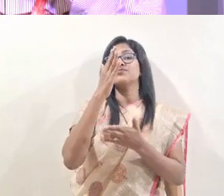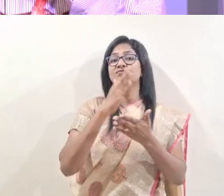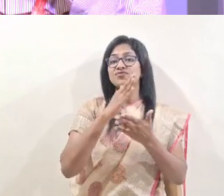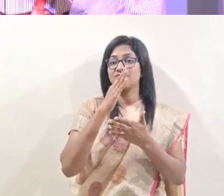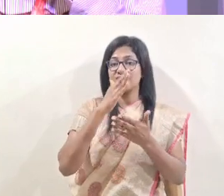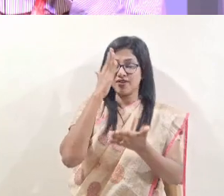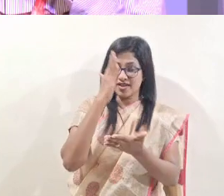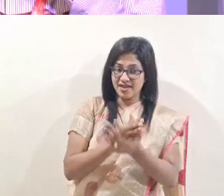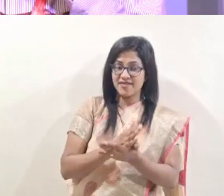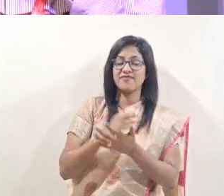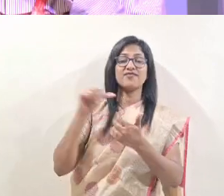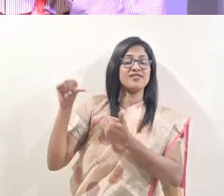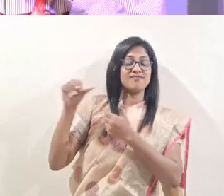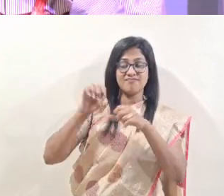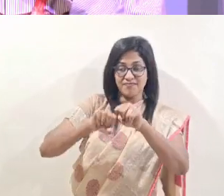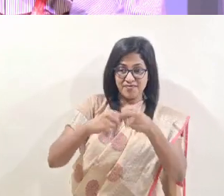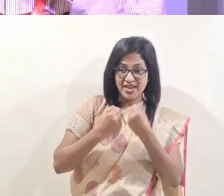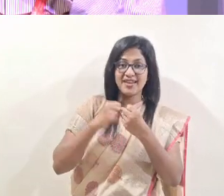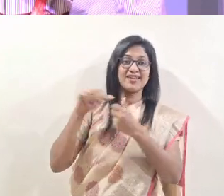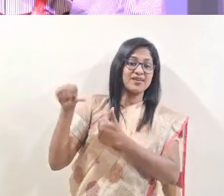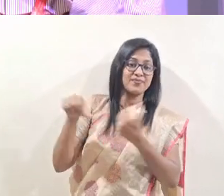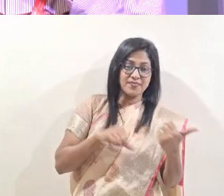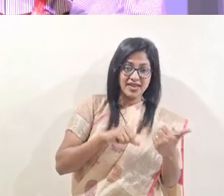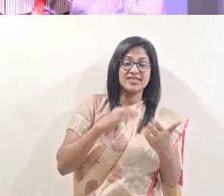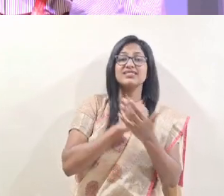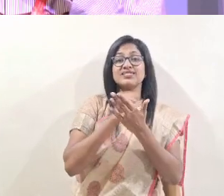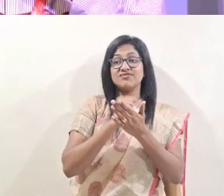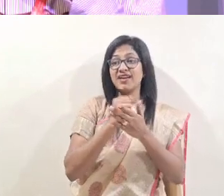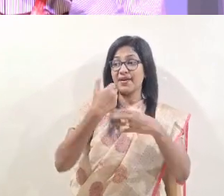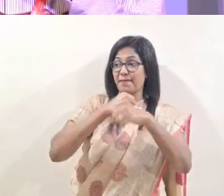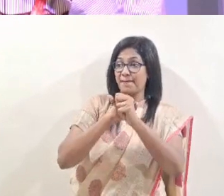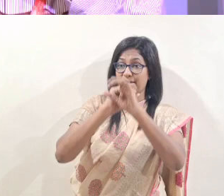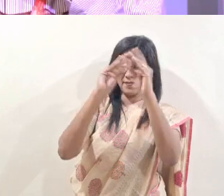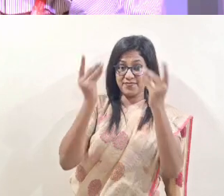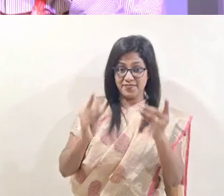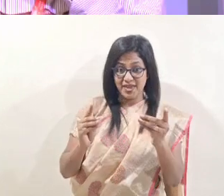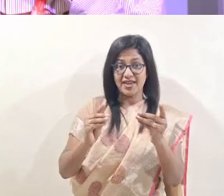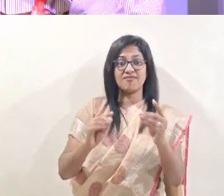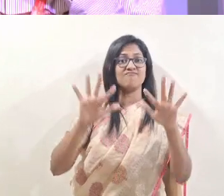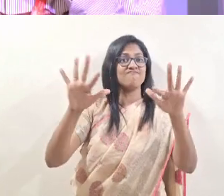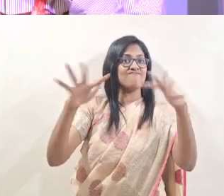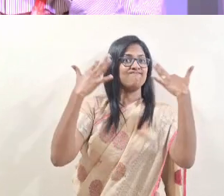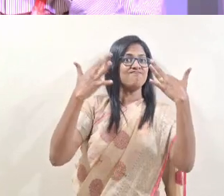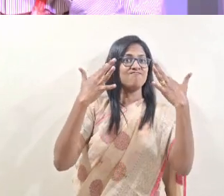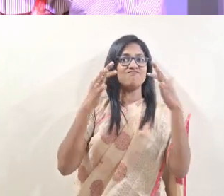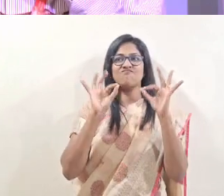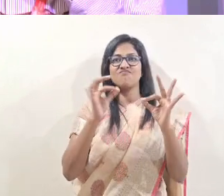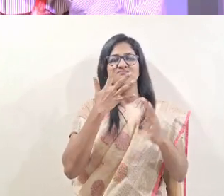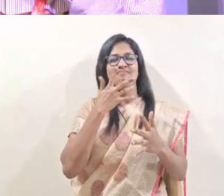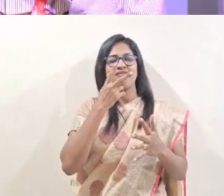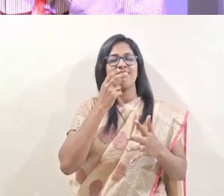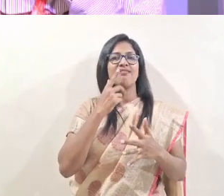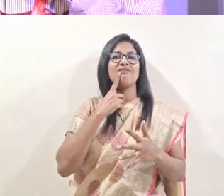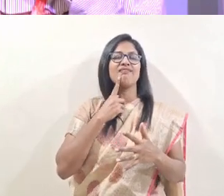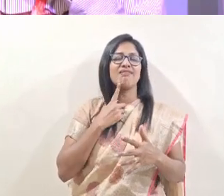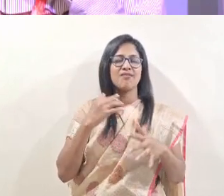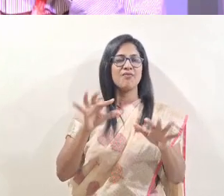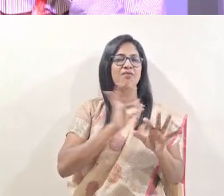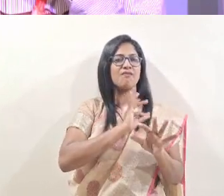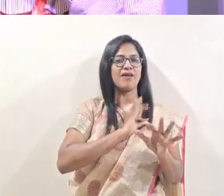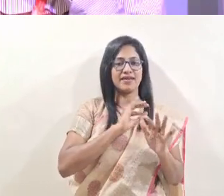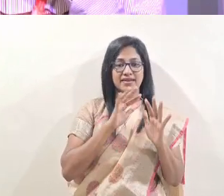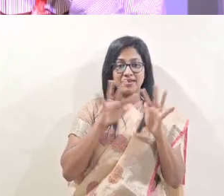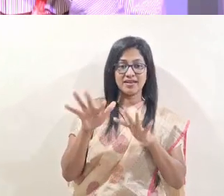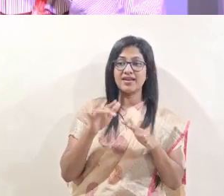it, first is that, you try and make it attractive. It's not really attractive